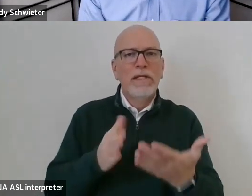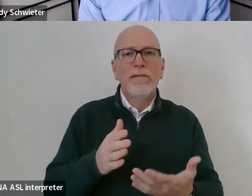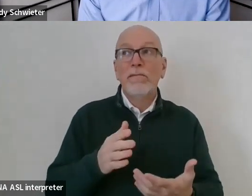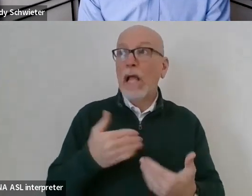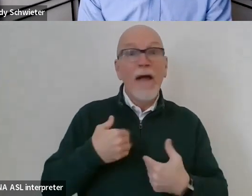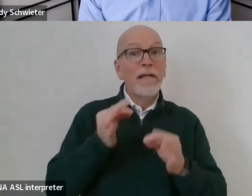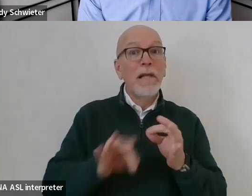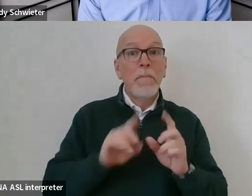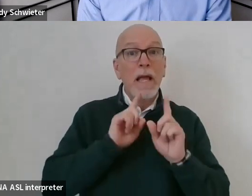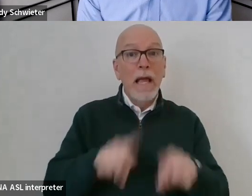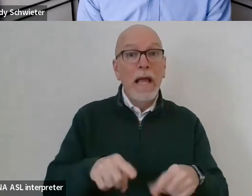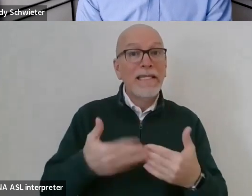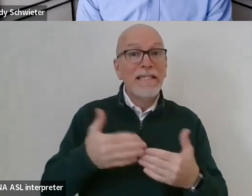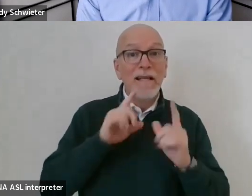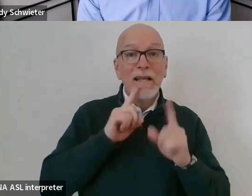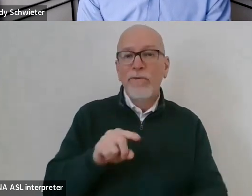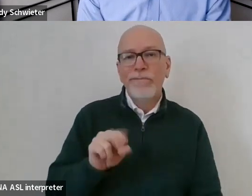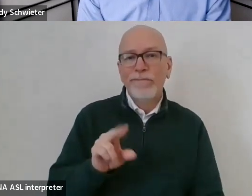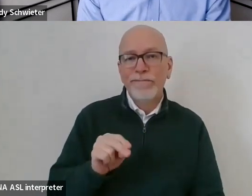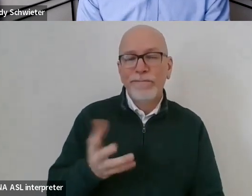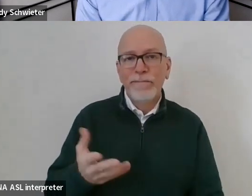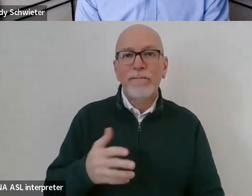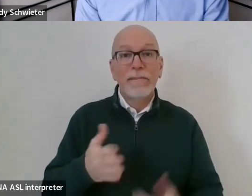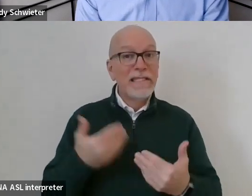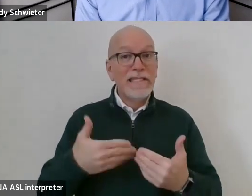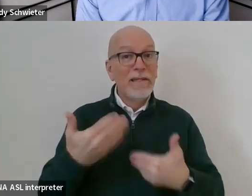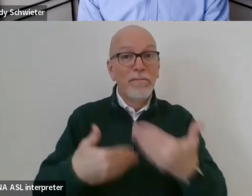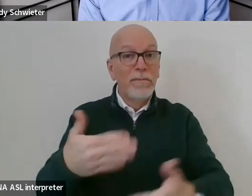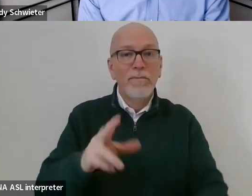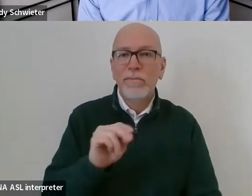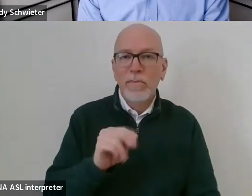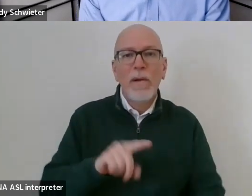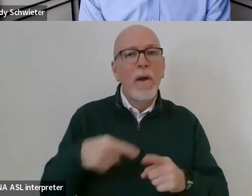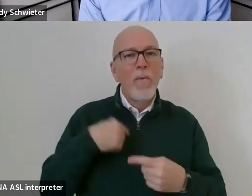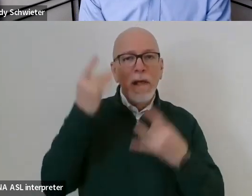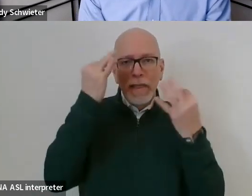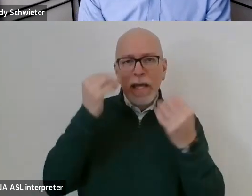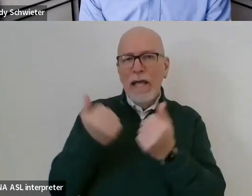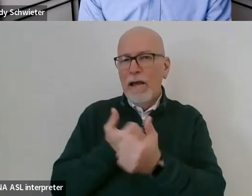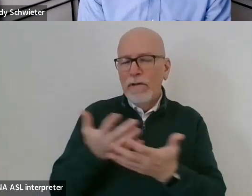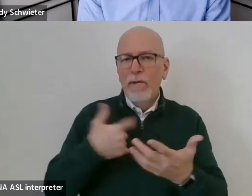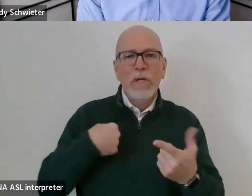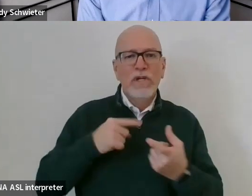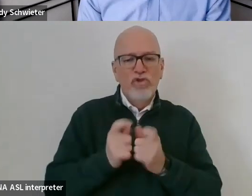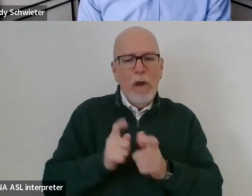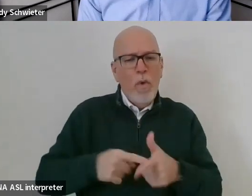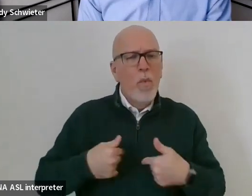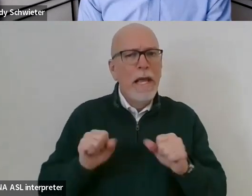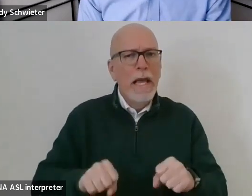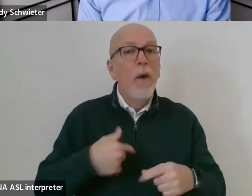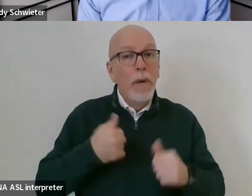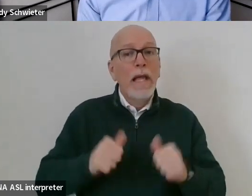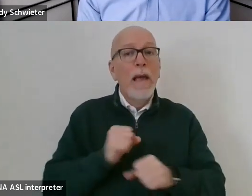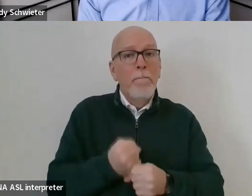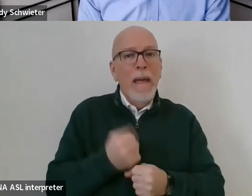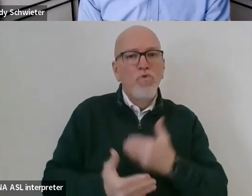answer, and it's not an easy road forward. But by taking these things into consideration and changing what we can make progress